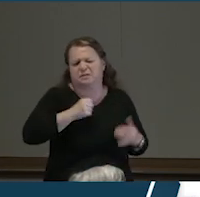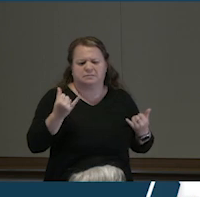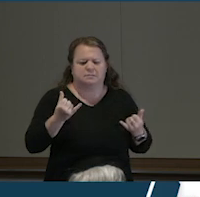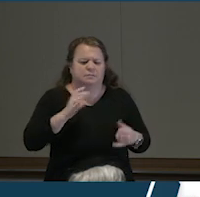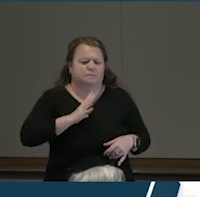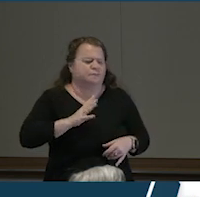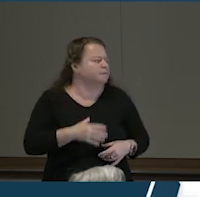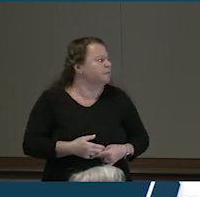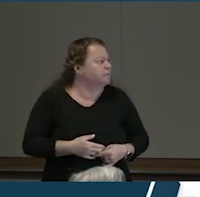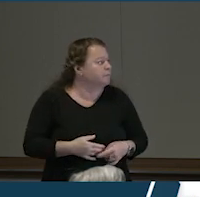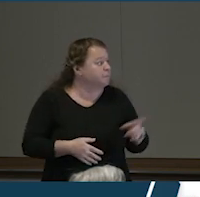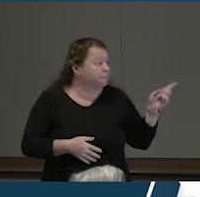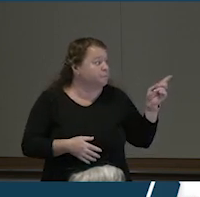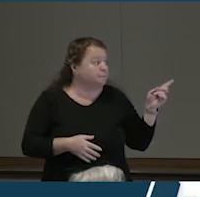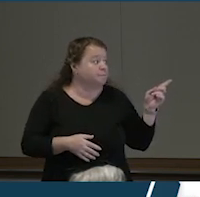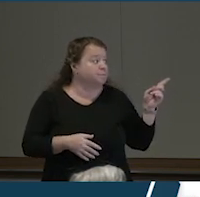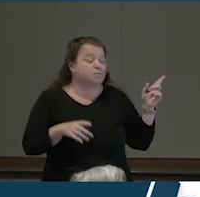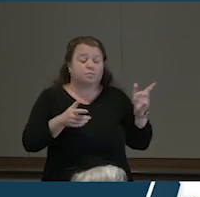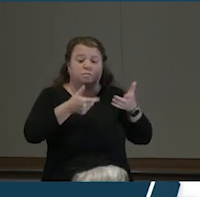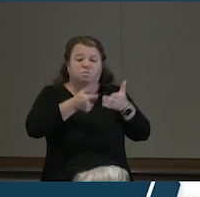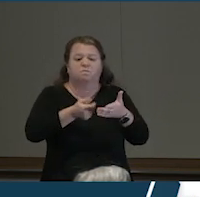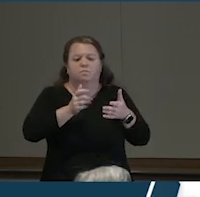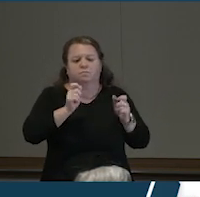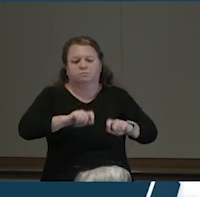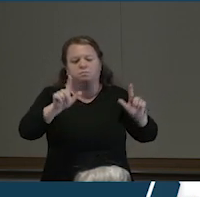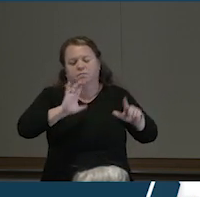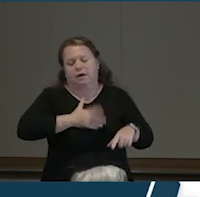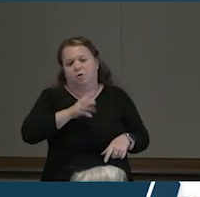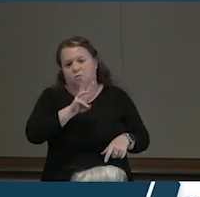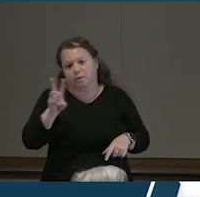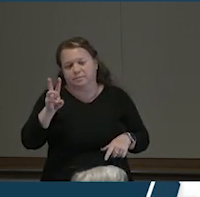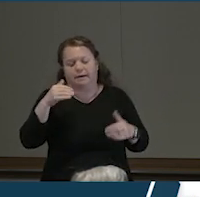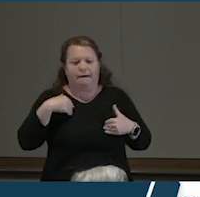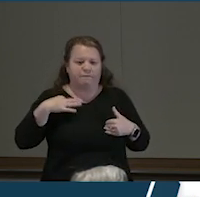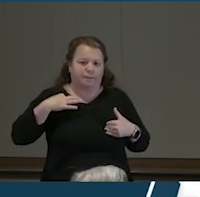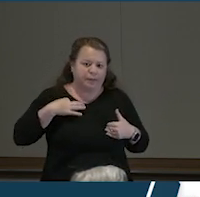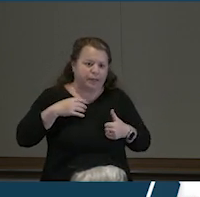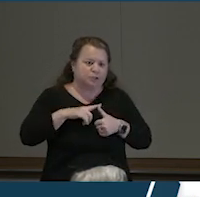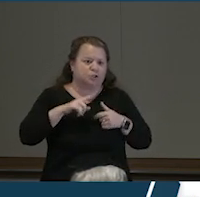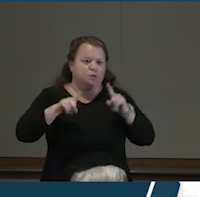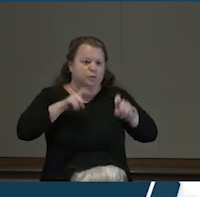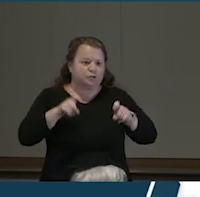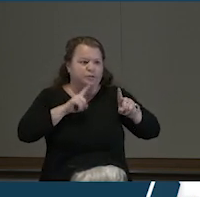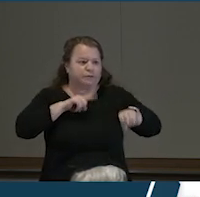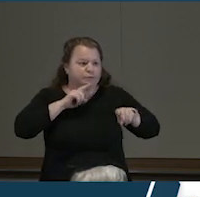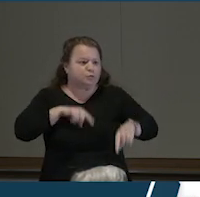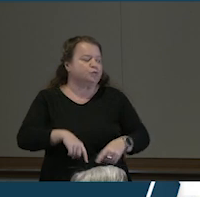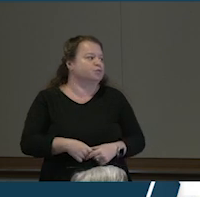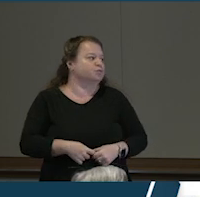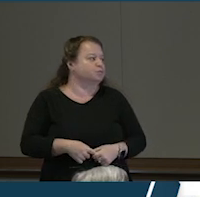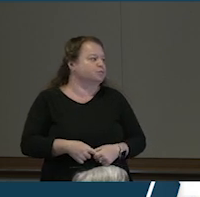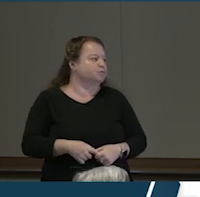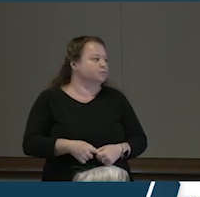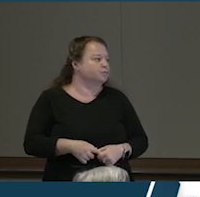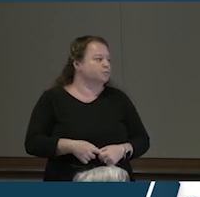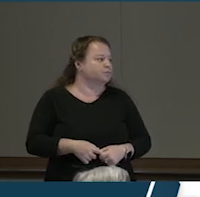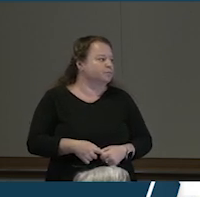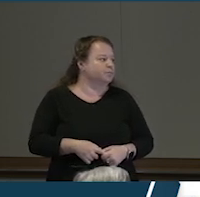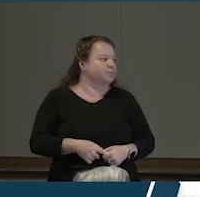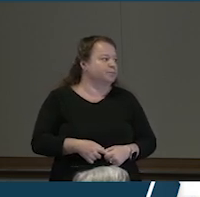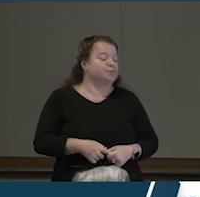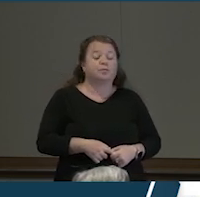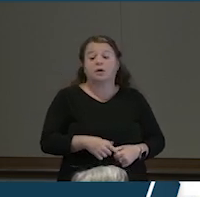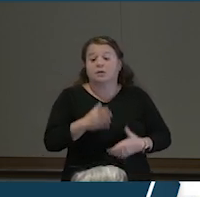you to the website that has the application, has questions and answers, and I'm gonna answer a bunch of